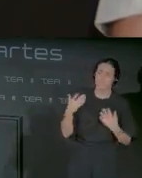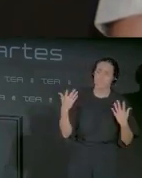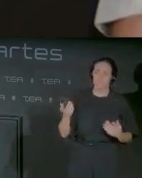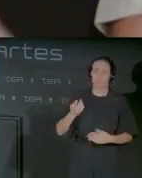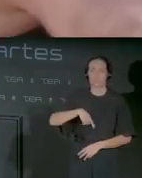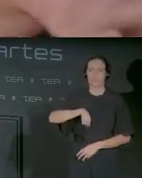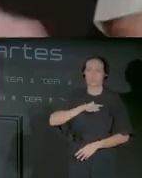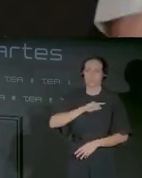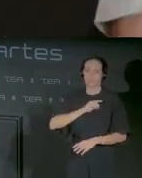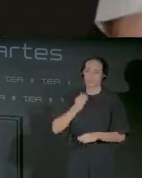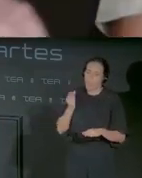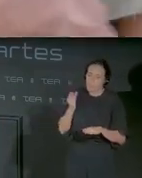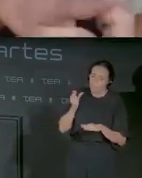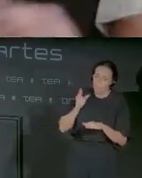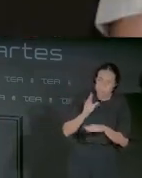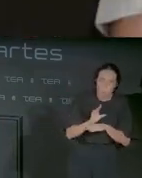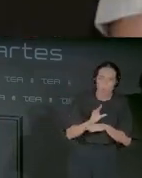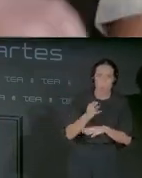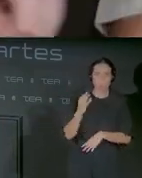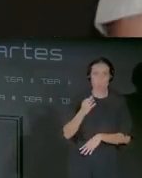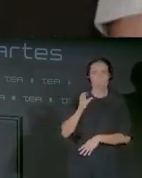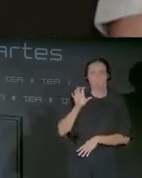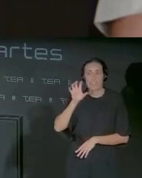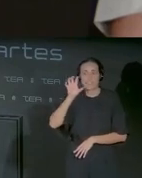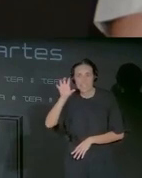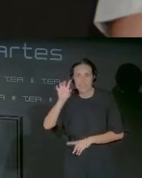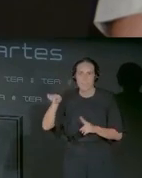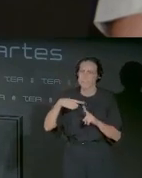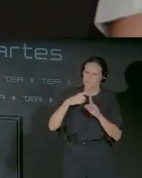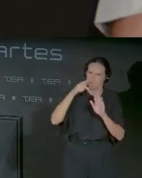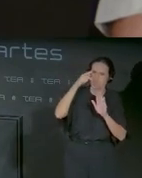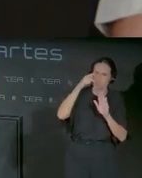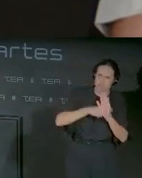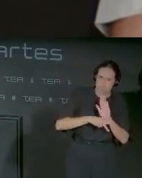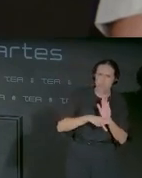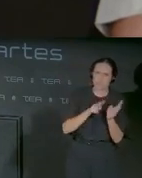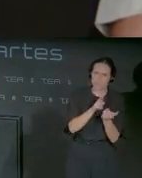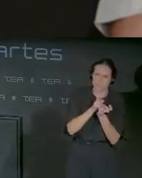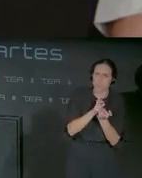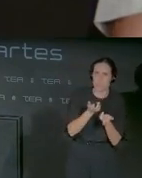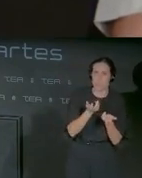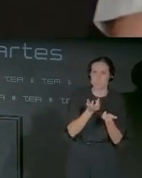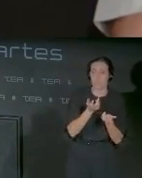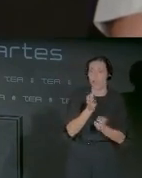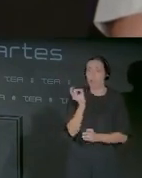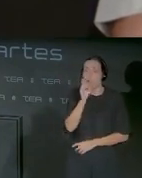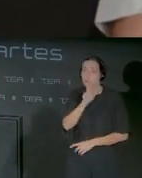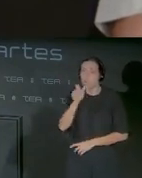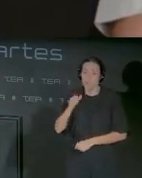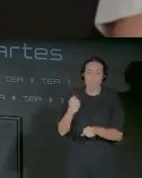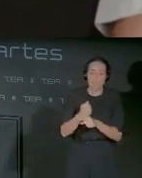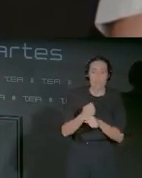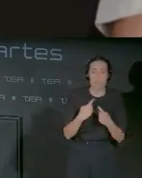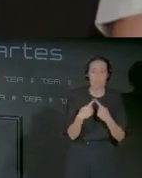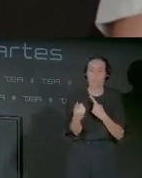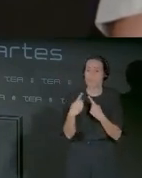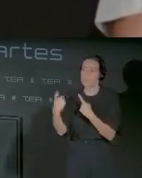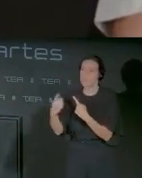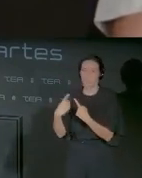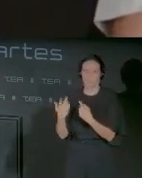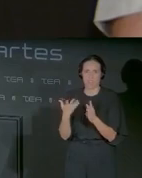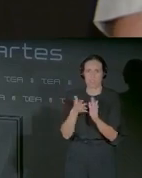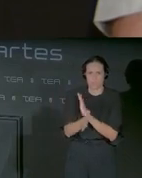have mobility of workers, that it makes it easier for them to work in different countries. So a good legal framework is also